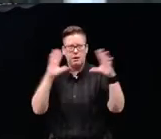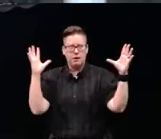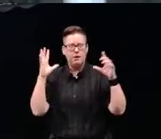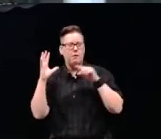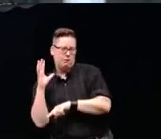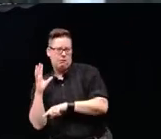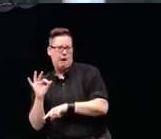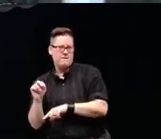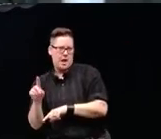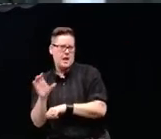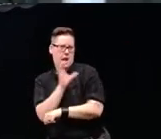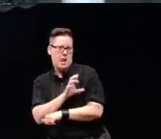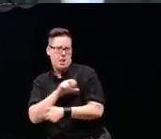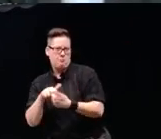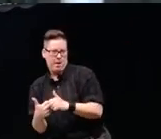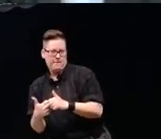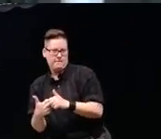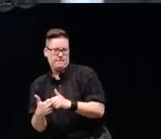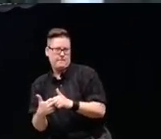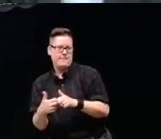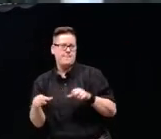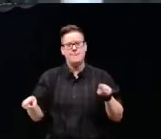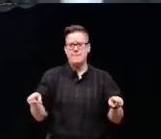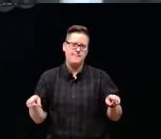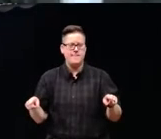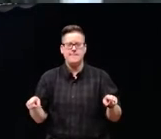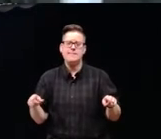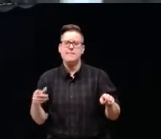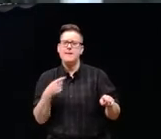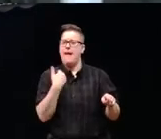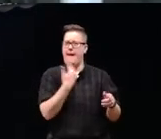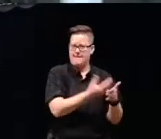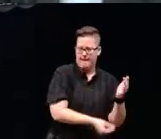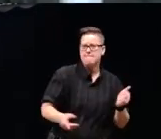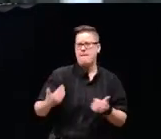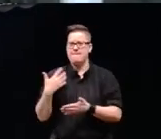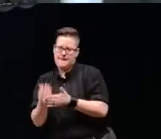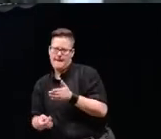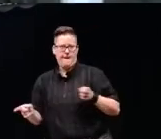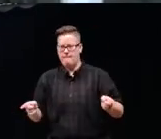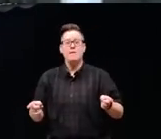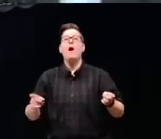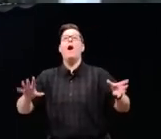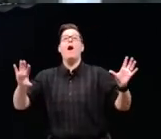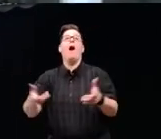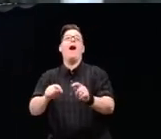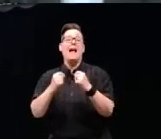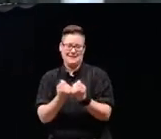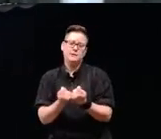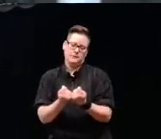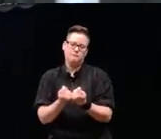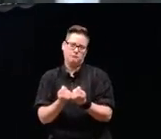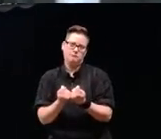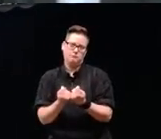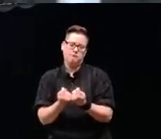symptoms. There are gaps across the board. This is team-based care, really hoping to provide